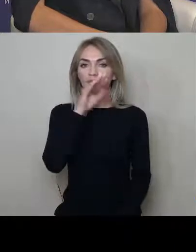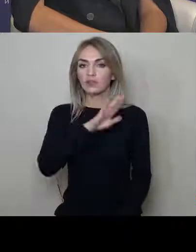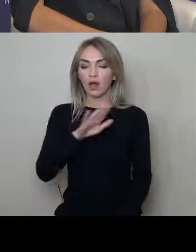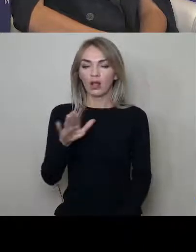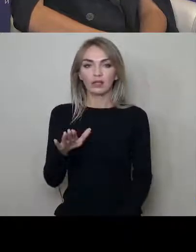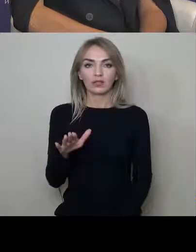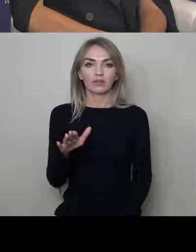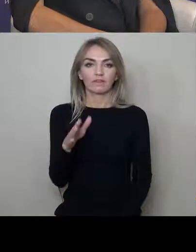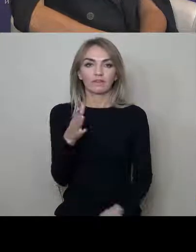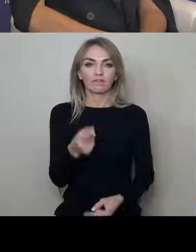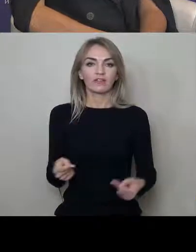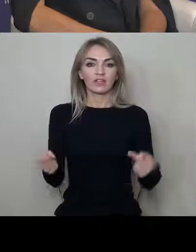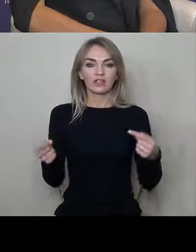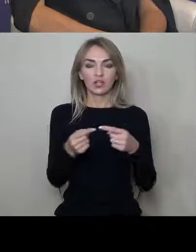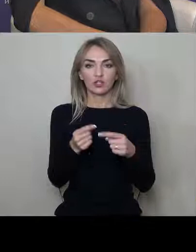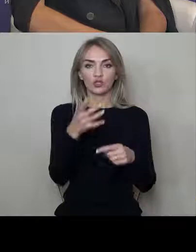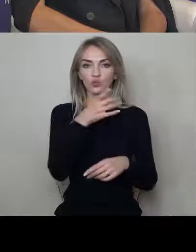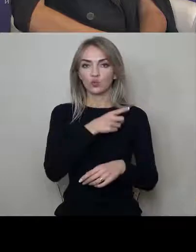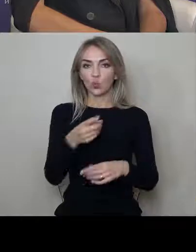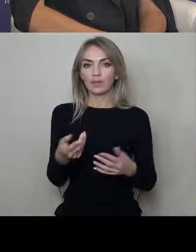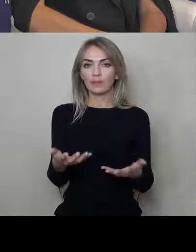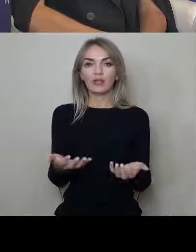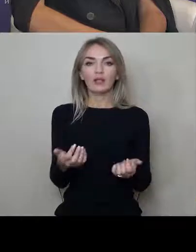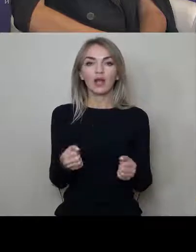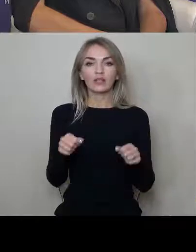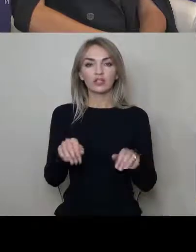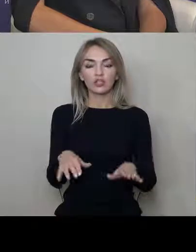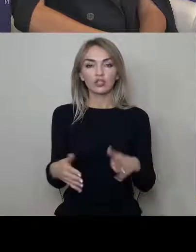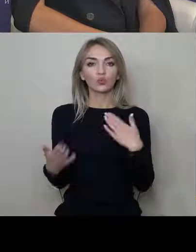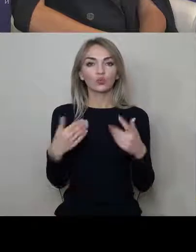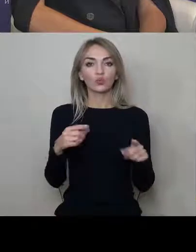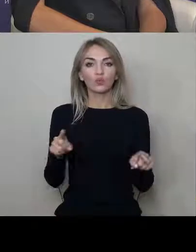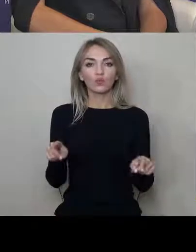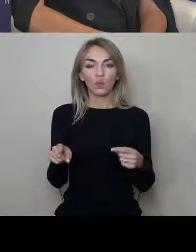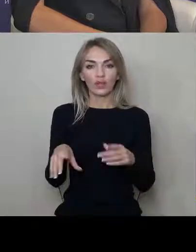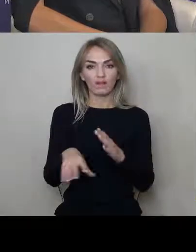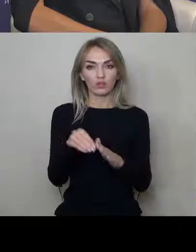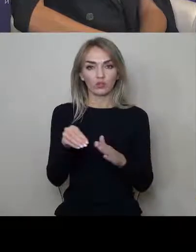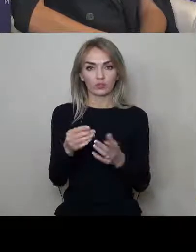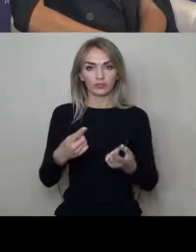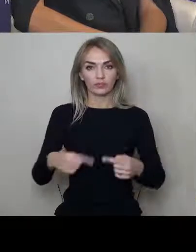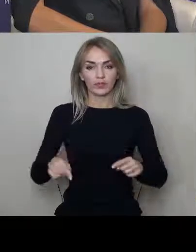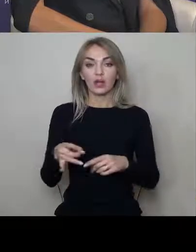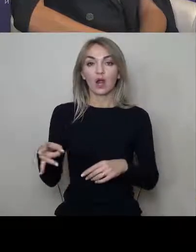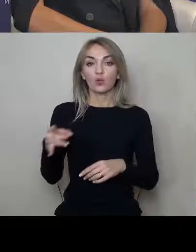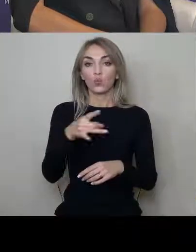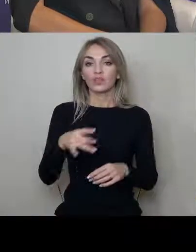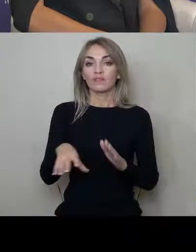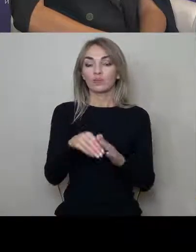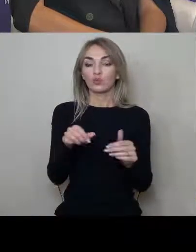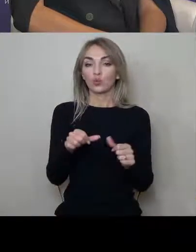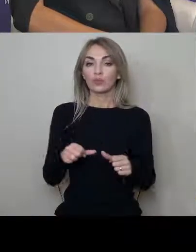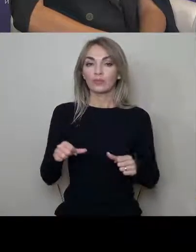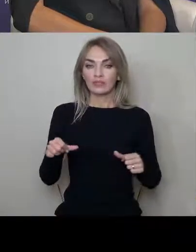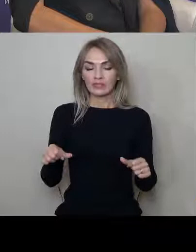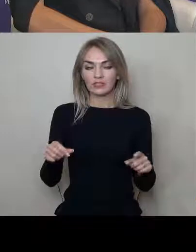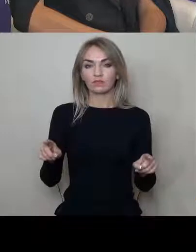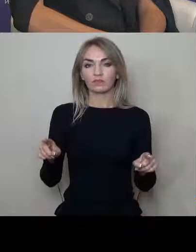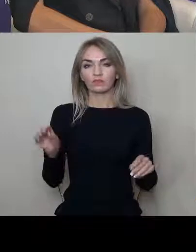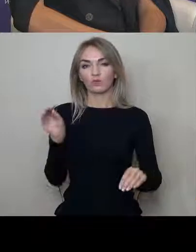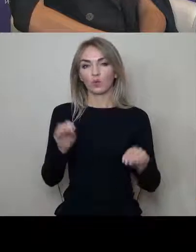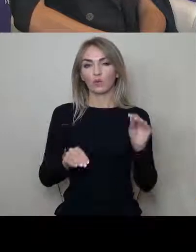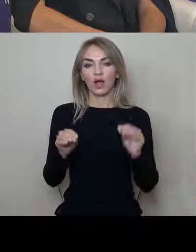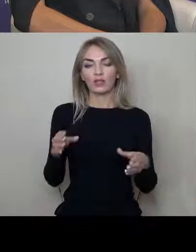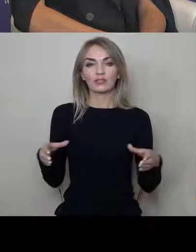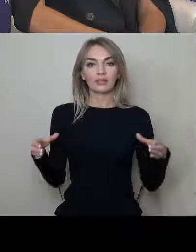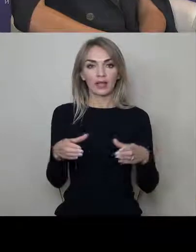electoral commissions, when establishing constituency, didn't manage to always meet the